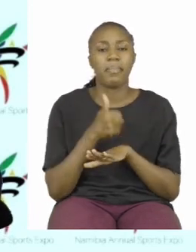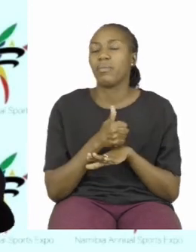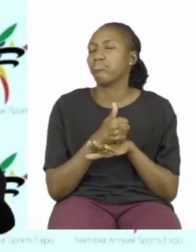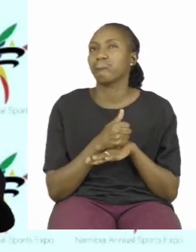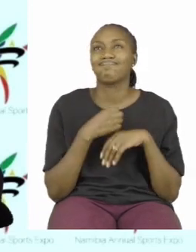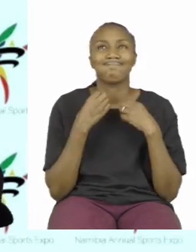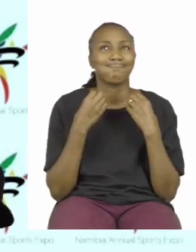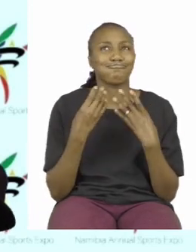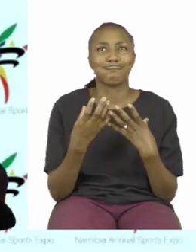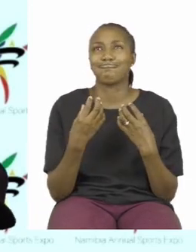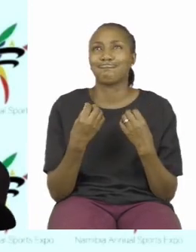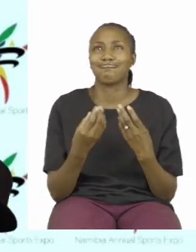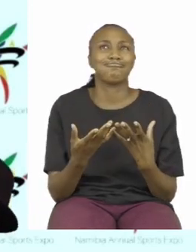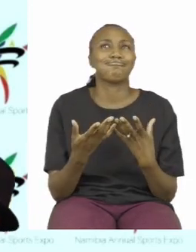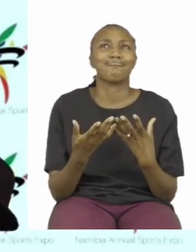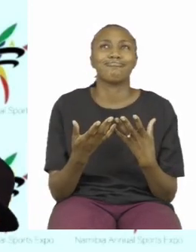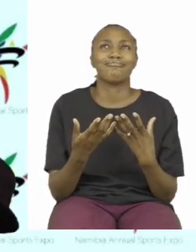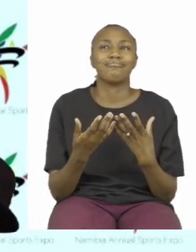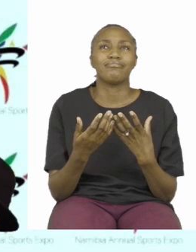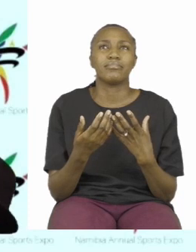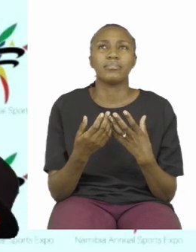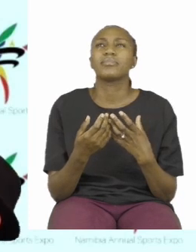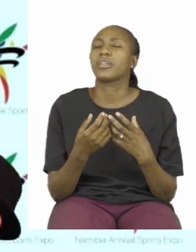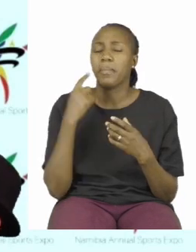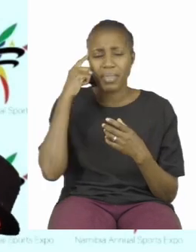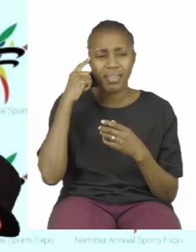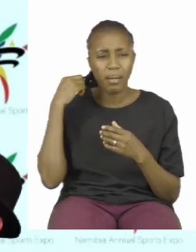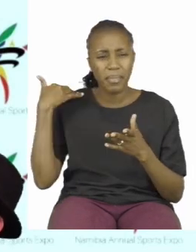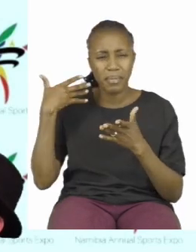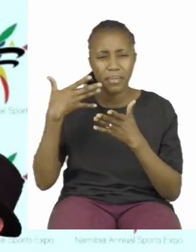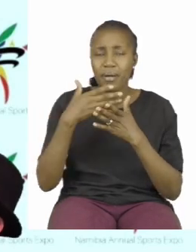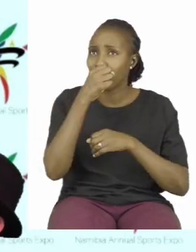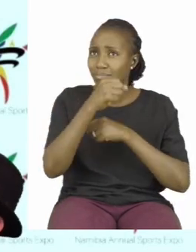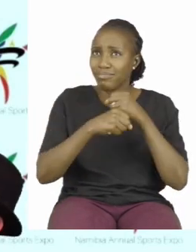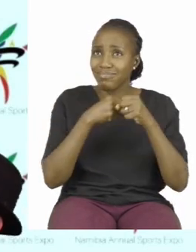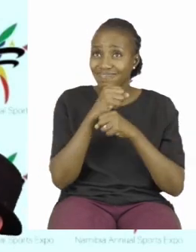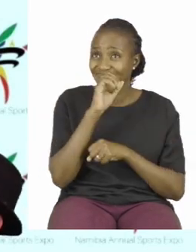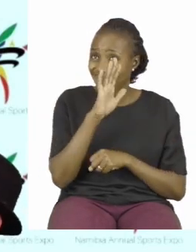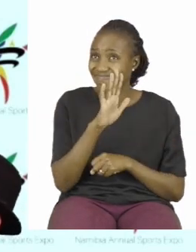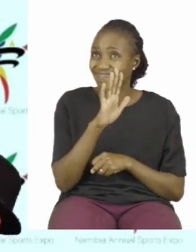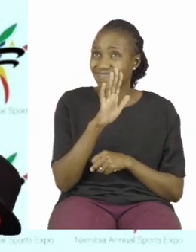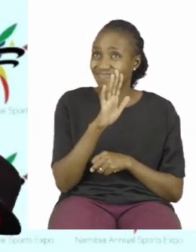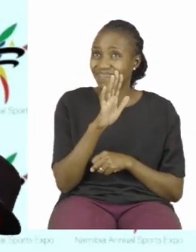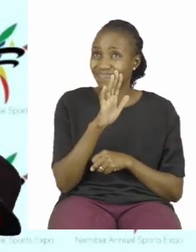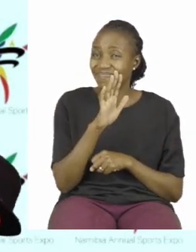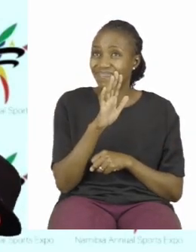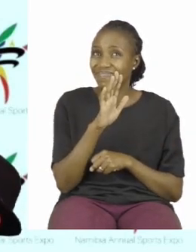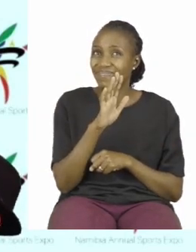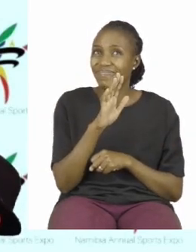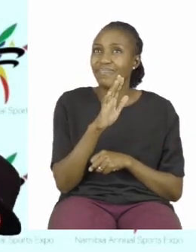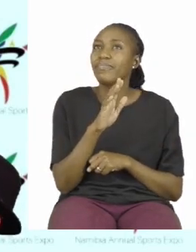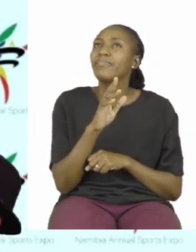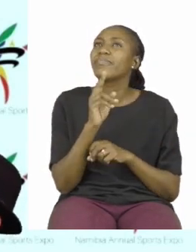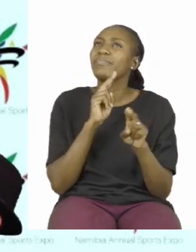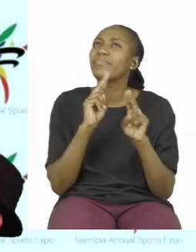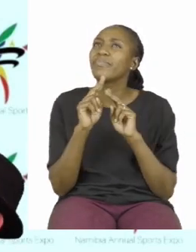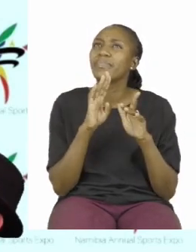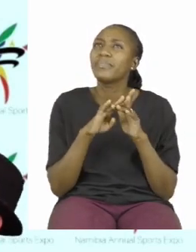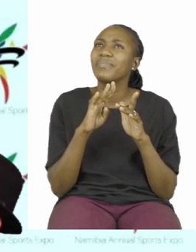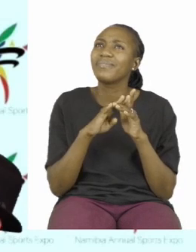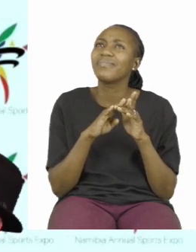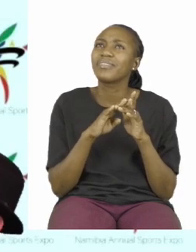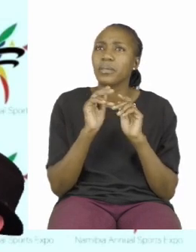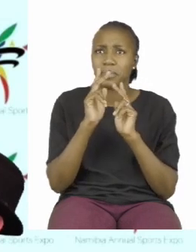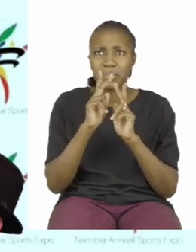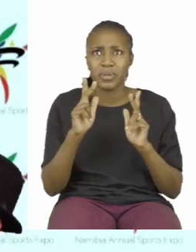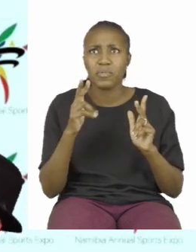didn't have. If I look back at 5 years ago, we could only speak of the elite, and the guys that used